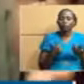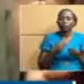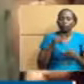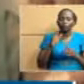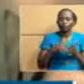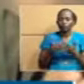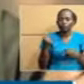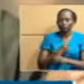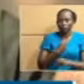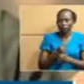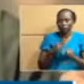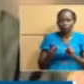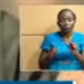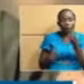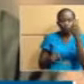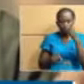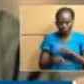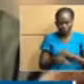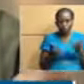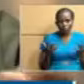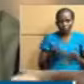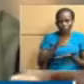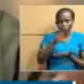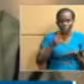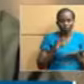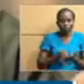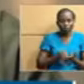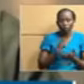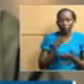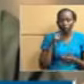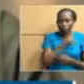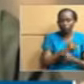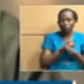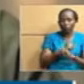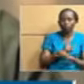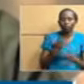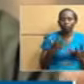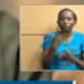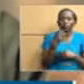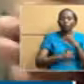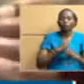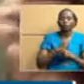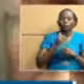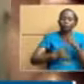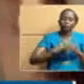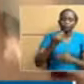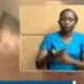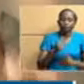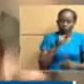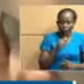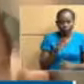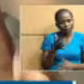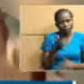It is the first time we have evaluated a social protection policy after 5 years or so, and this should not be